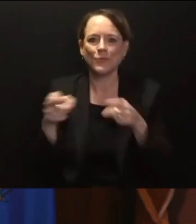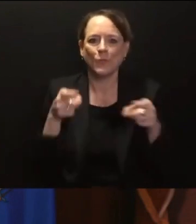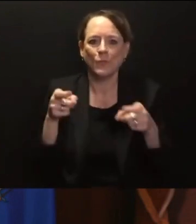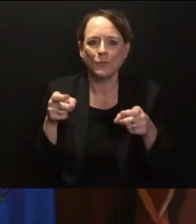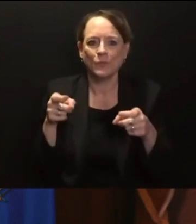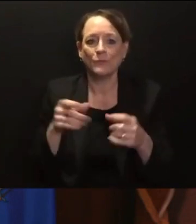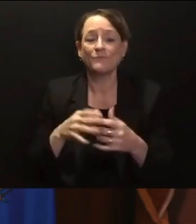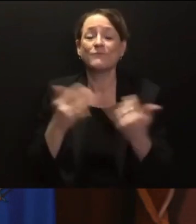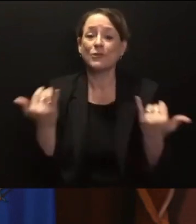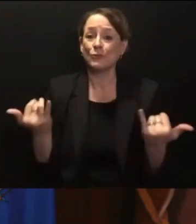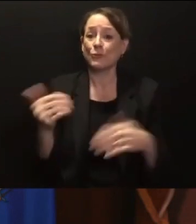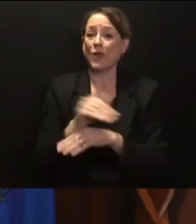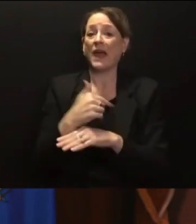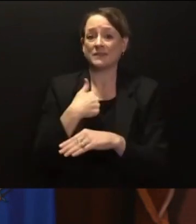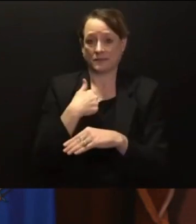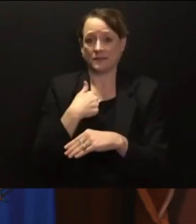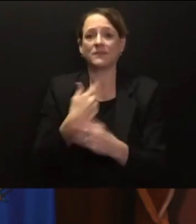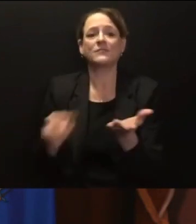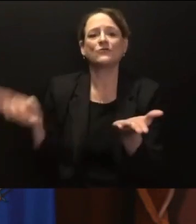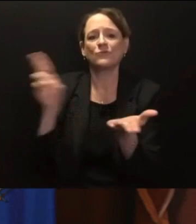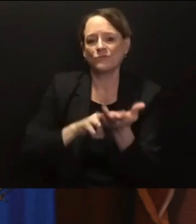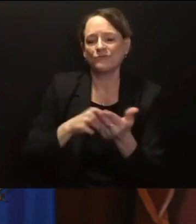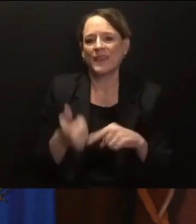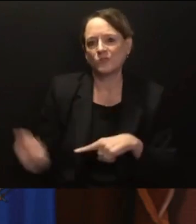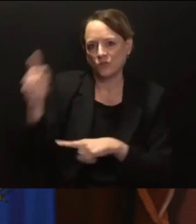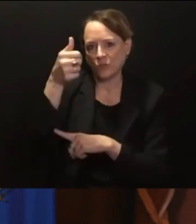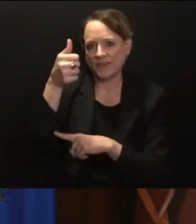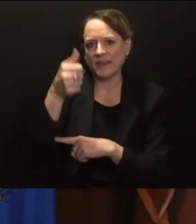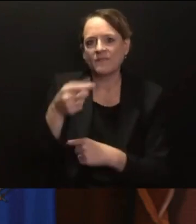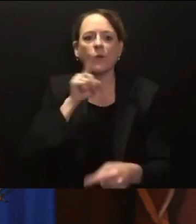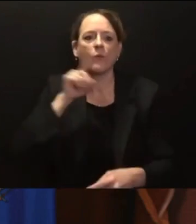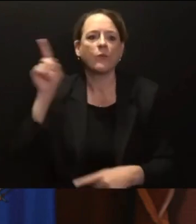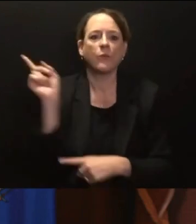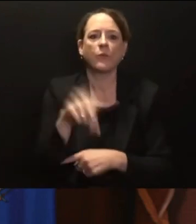to make sure resources are available where needed. He says he expects it to pass quickly.